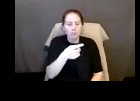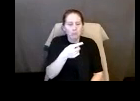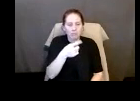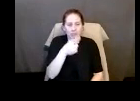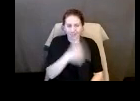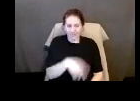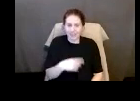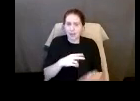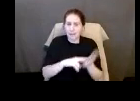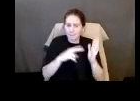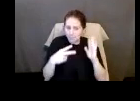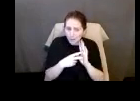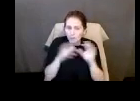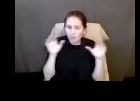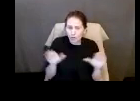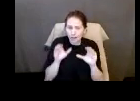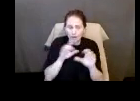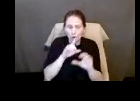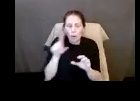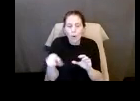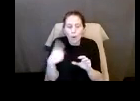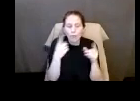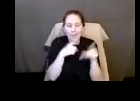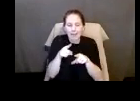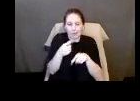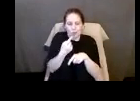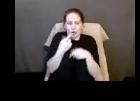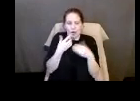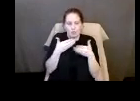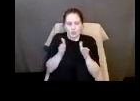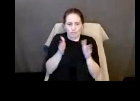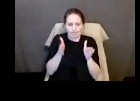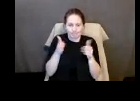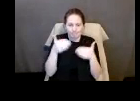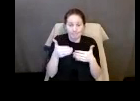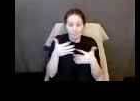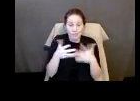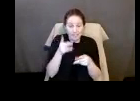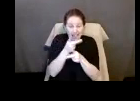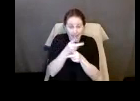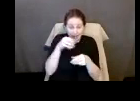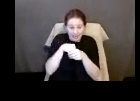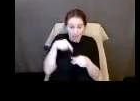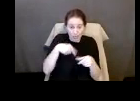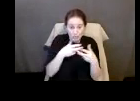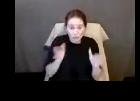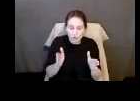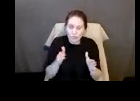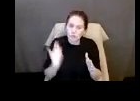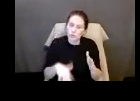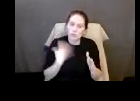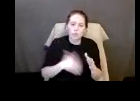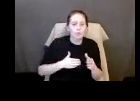This was a very purposeful action, and it only occurs in this room. So whatever was kept in this room must have been highly